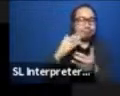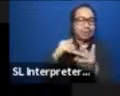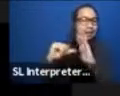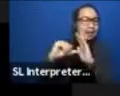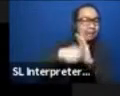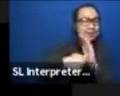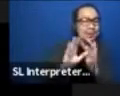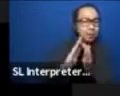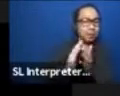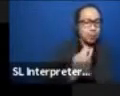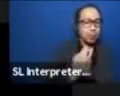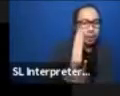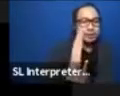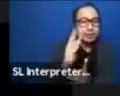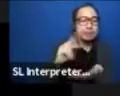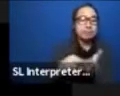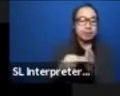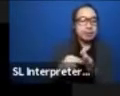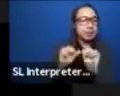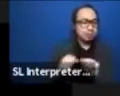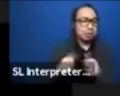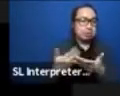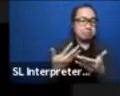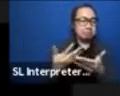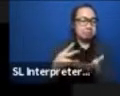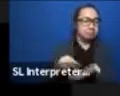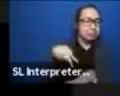them to be able to do that.